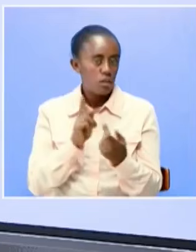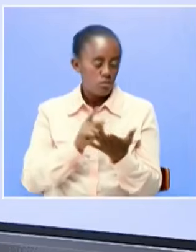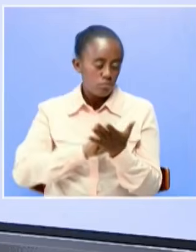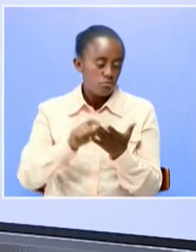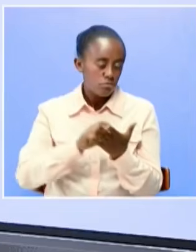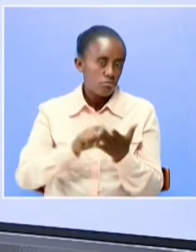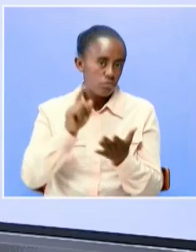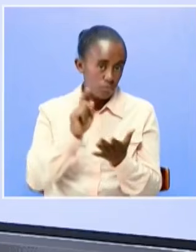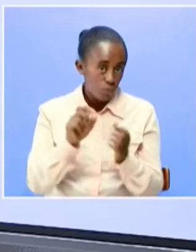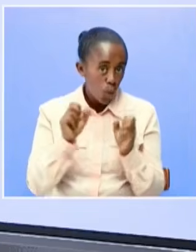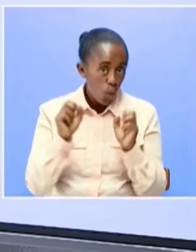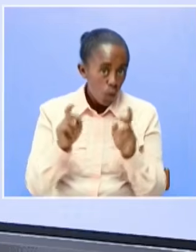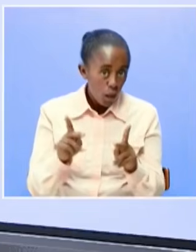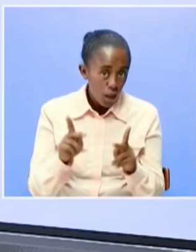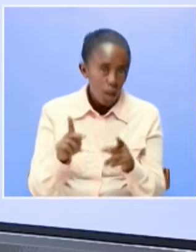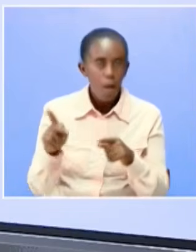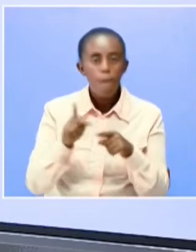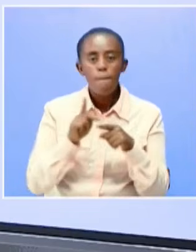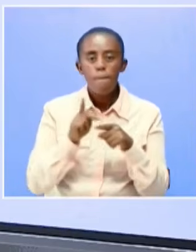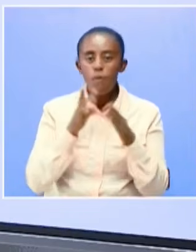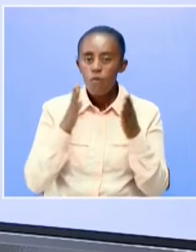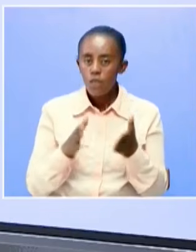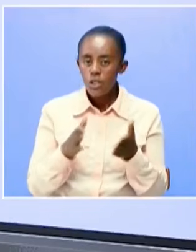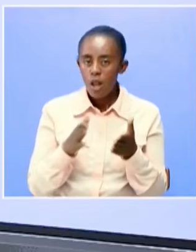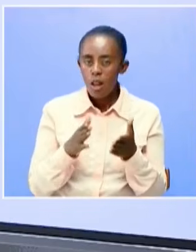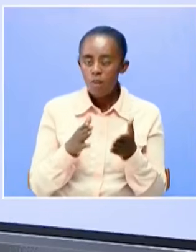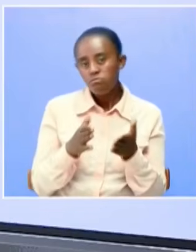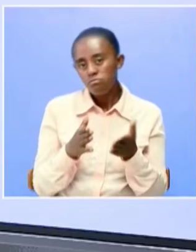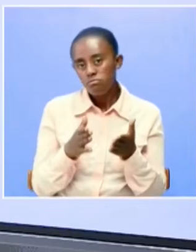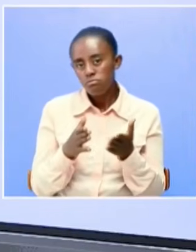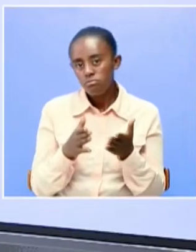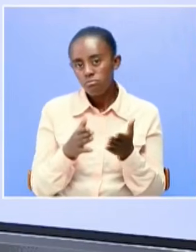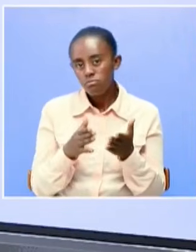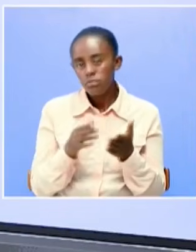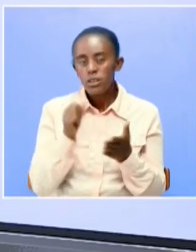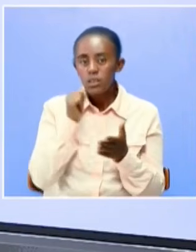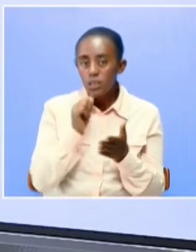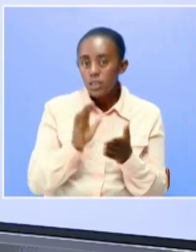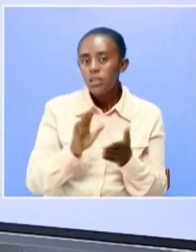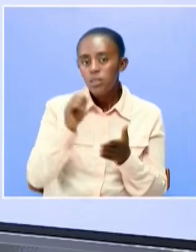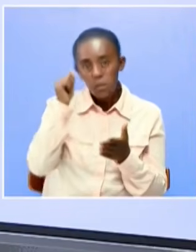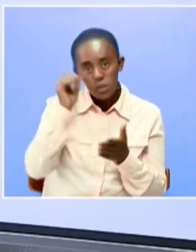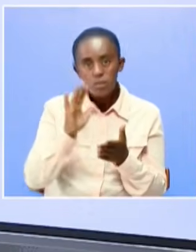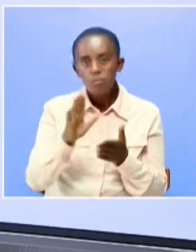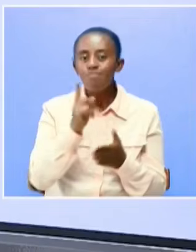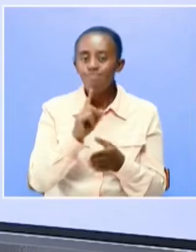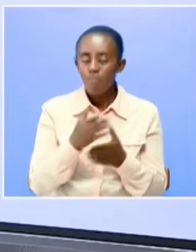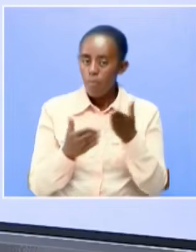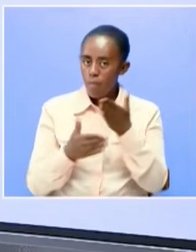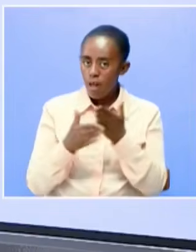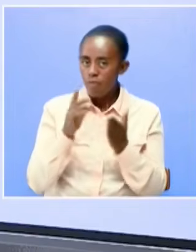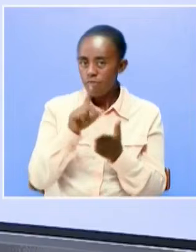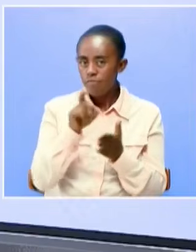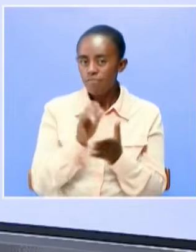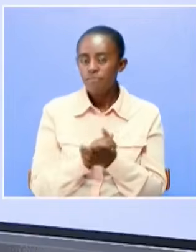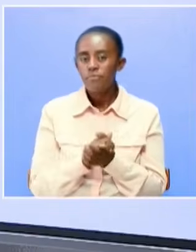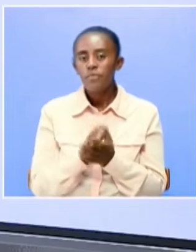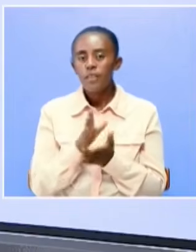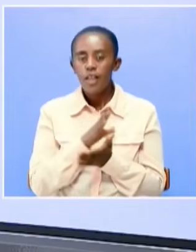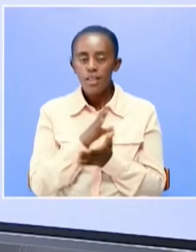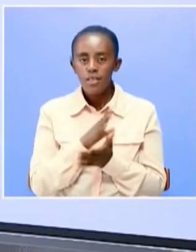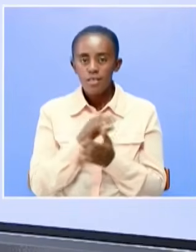Okay? So professional journey, when we say about his or her education level, okay? Then